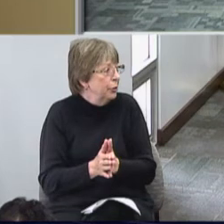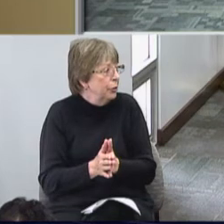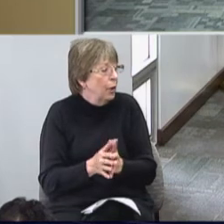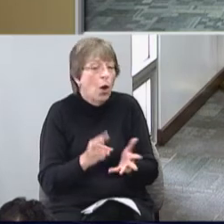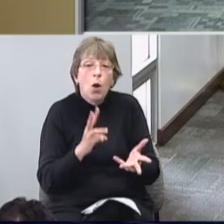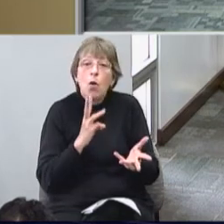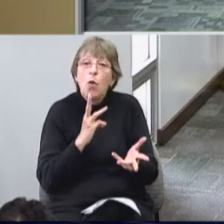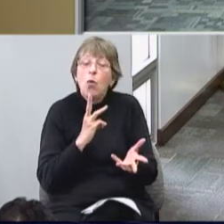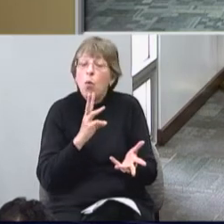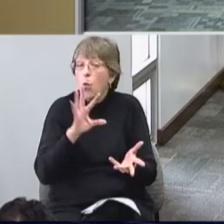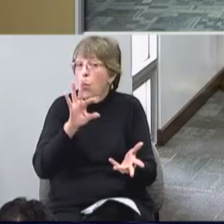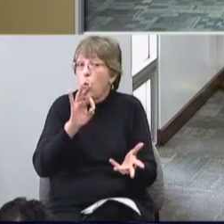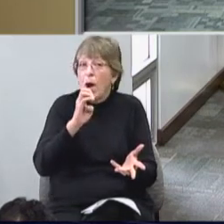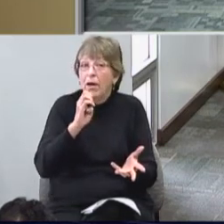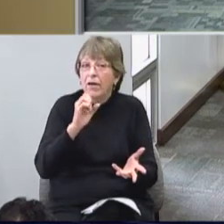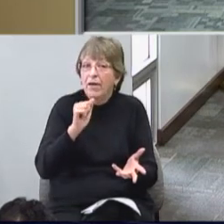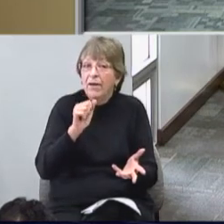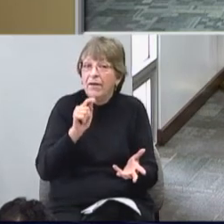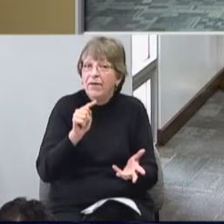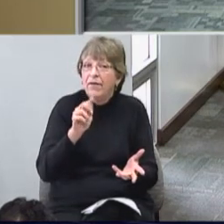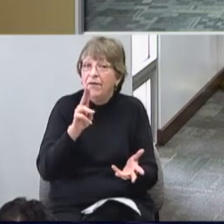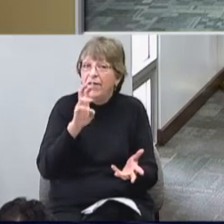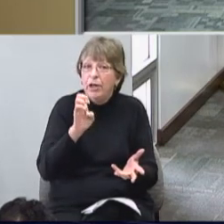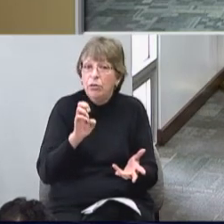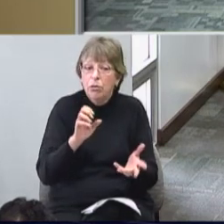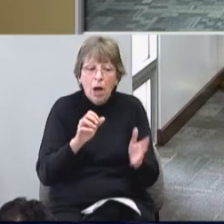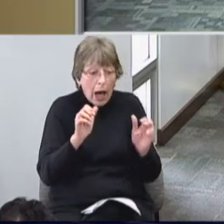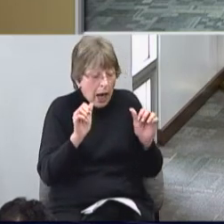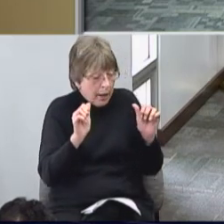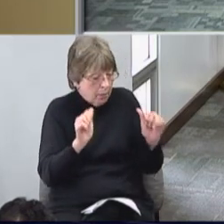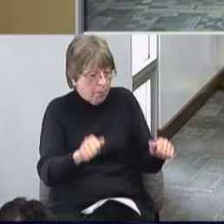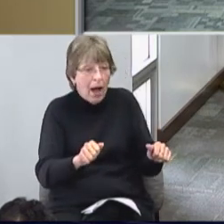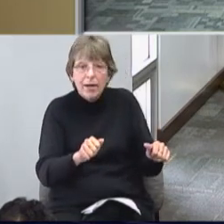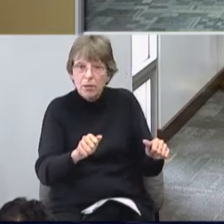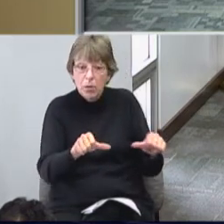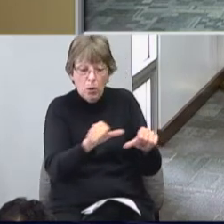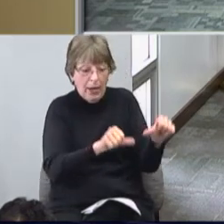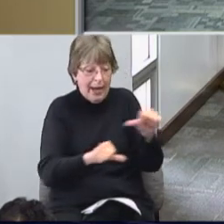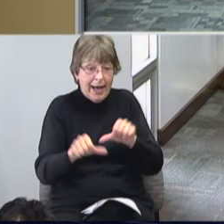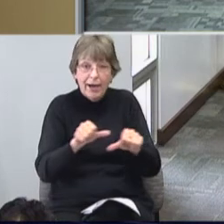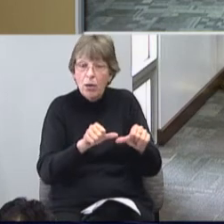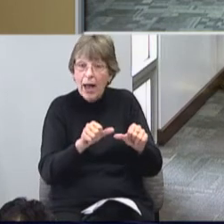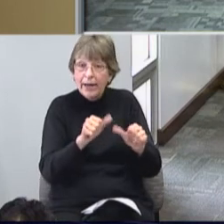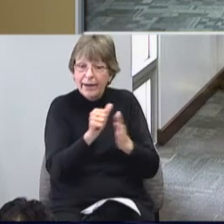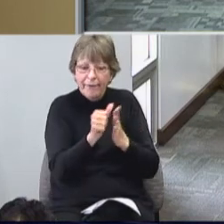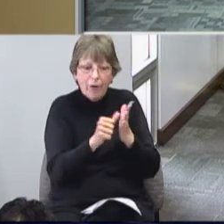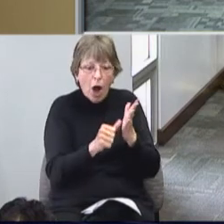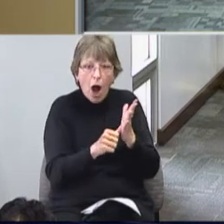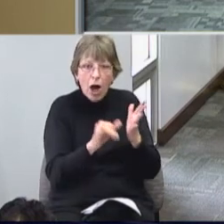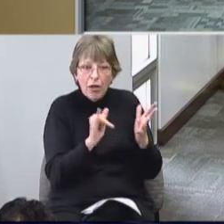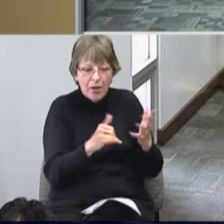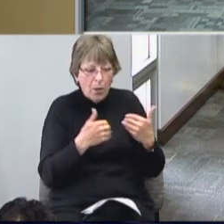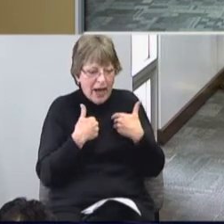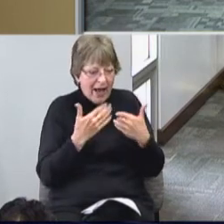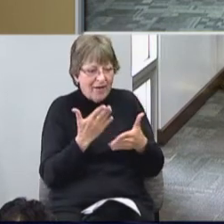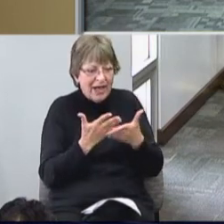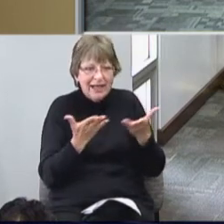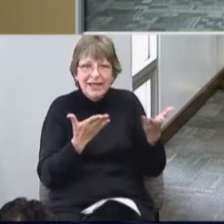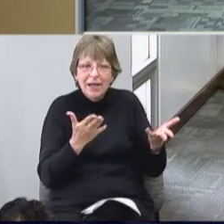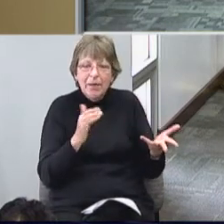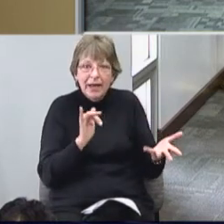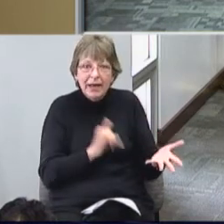water features. It could be interactive art where the artist designs something that actually has a